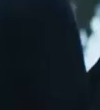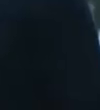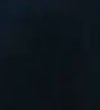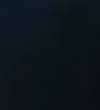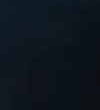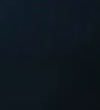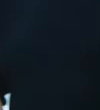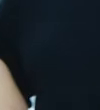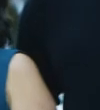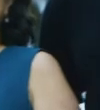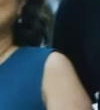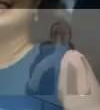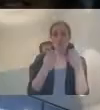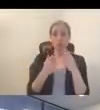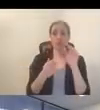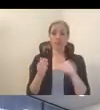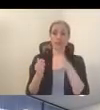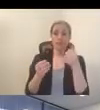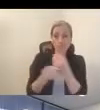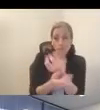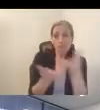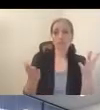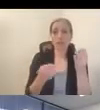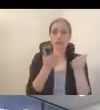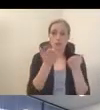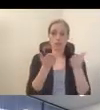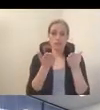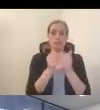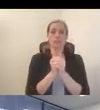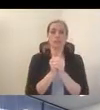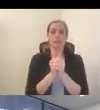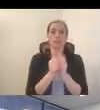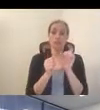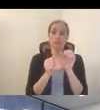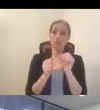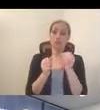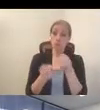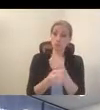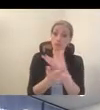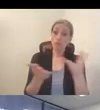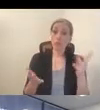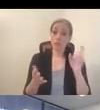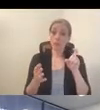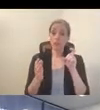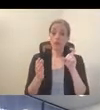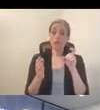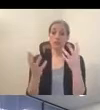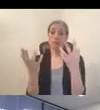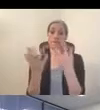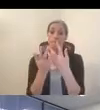services and the provider. And services provided must meet certain